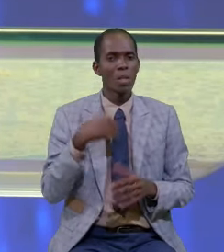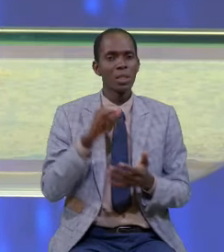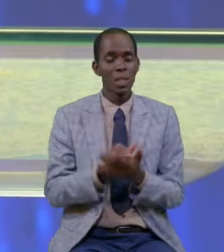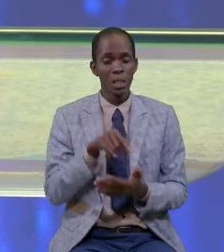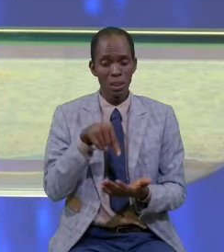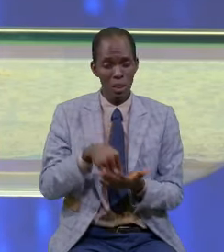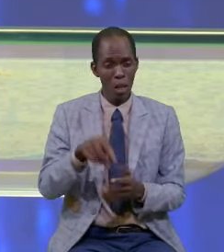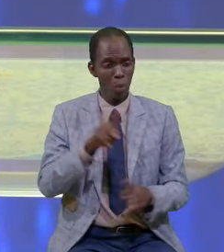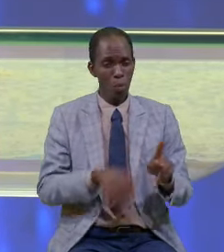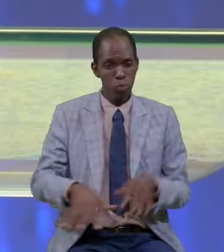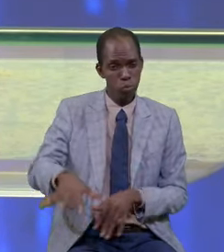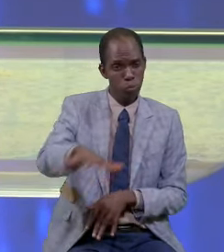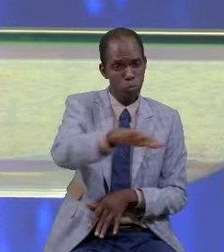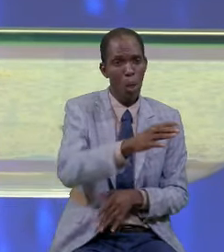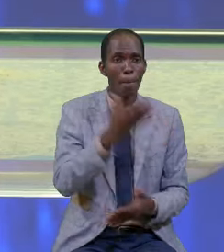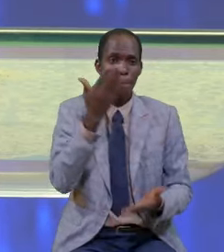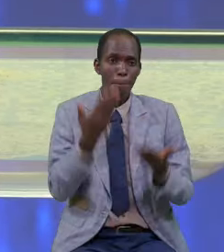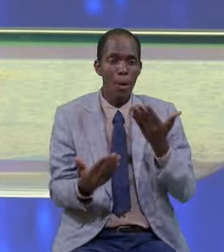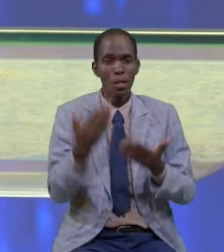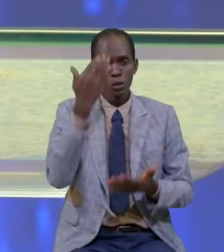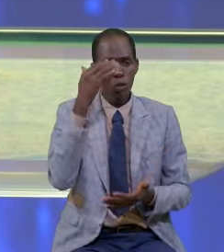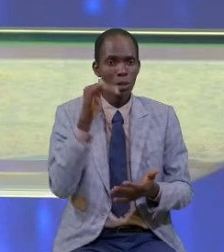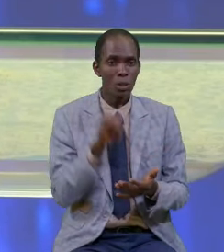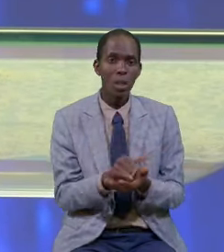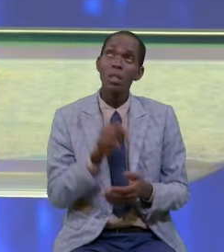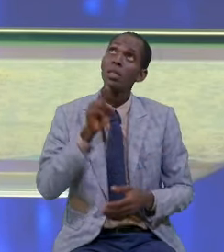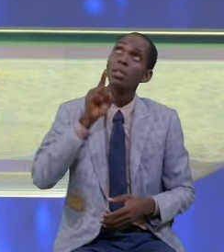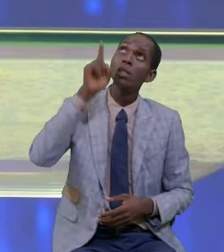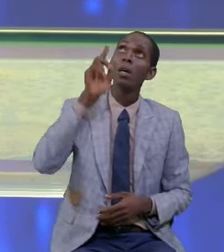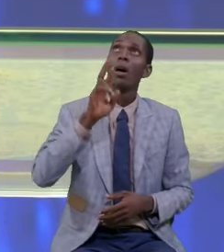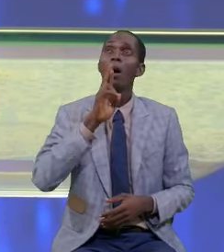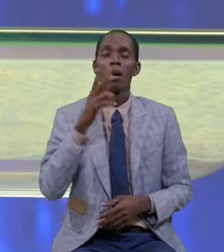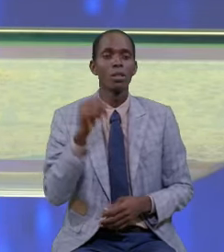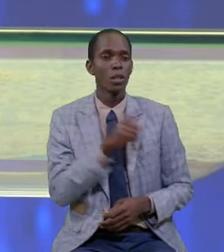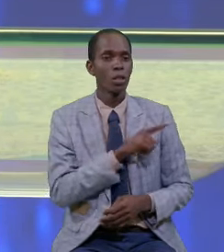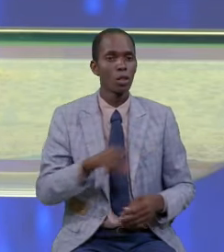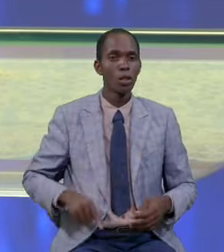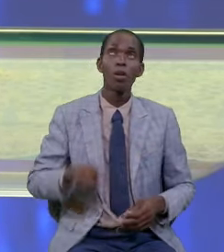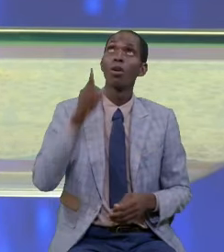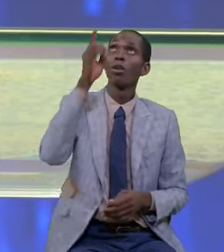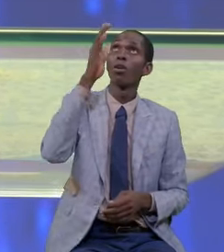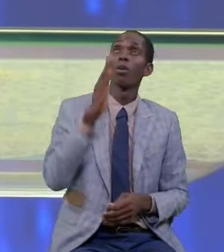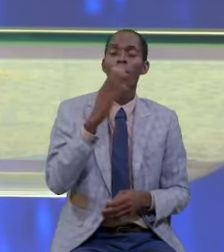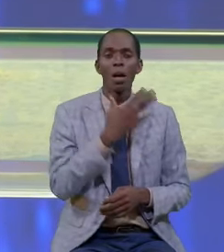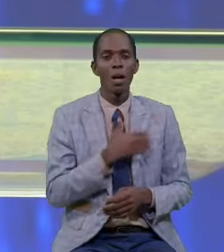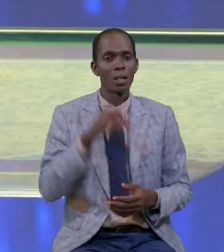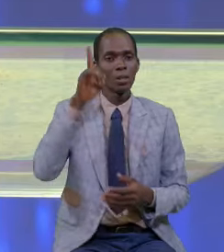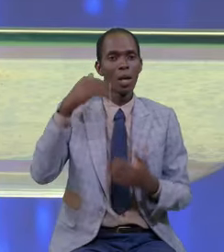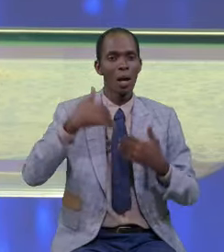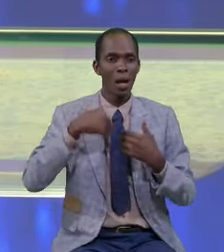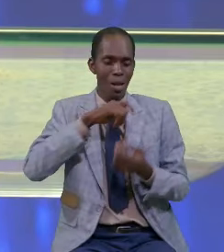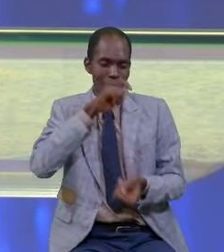that thou art the Lord God, and that thou hast turned their